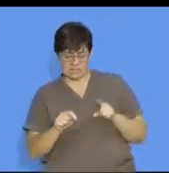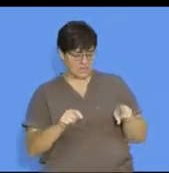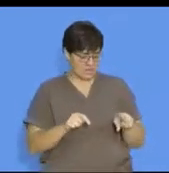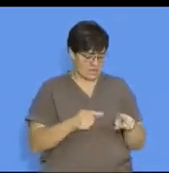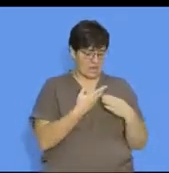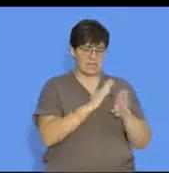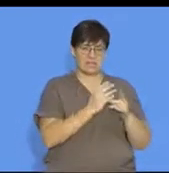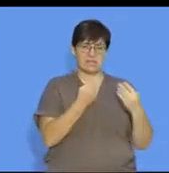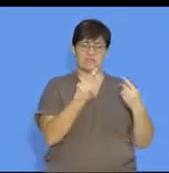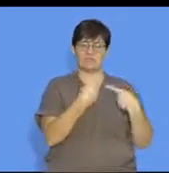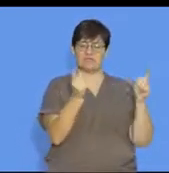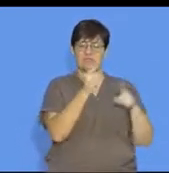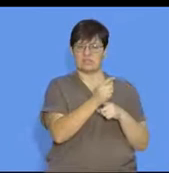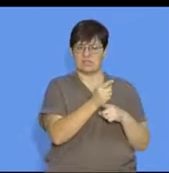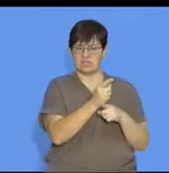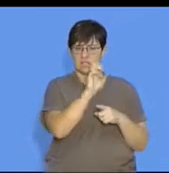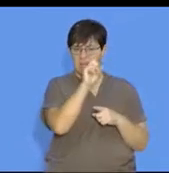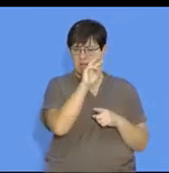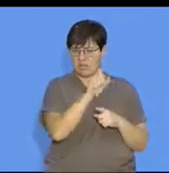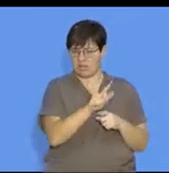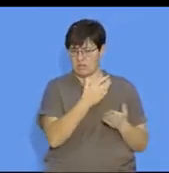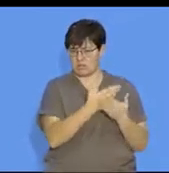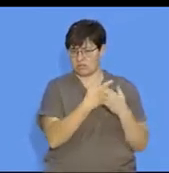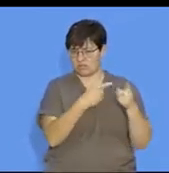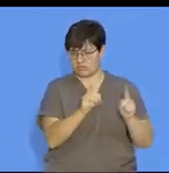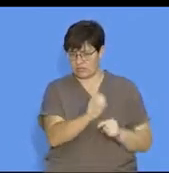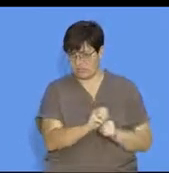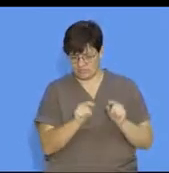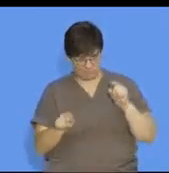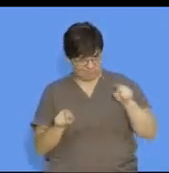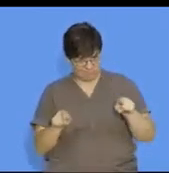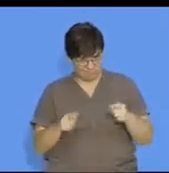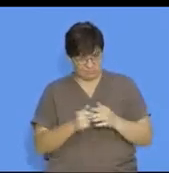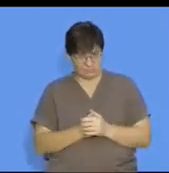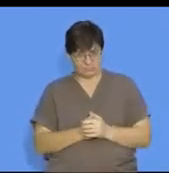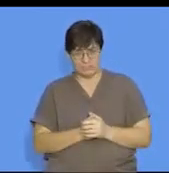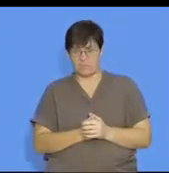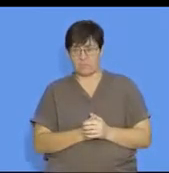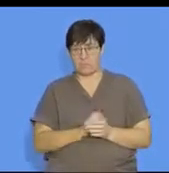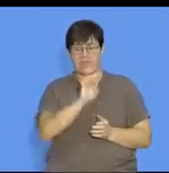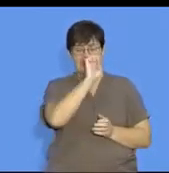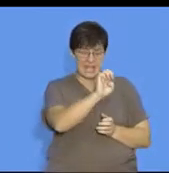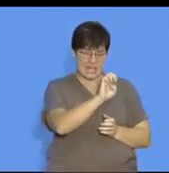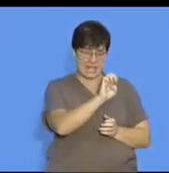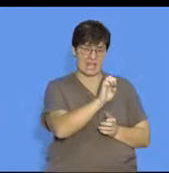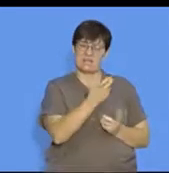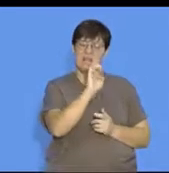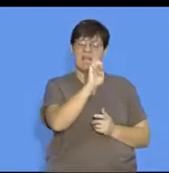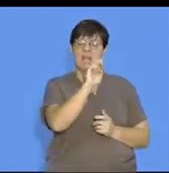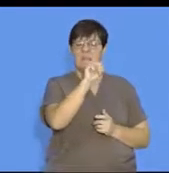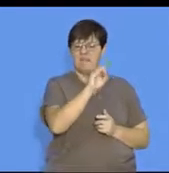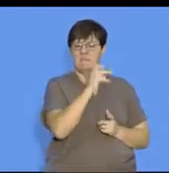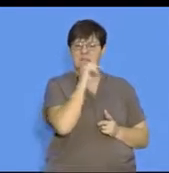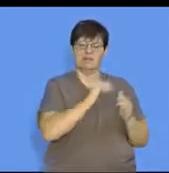terminal potential difference, right? Okay, but bear in mind the equation E, which suggests that EMF, which is